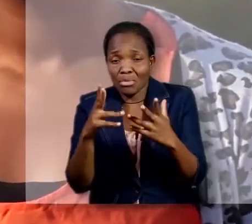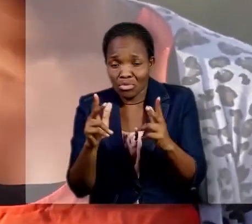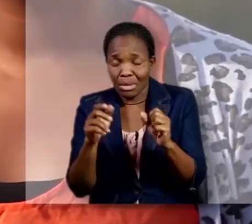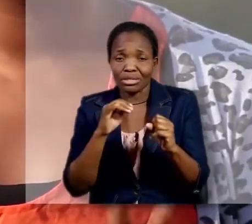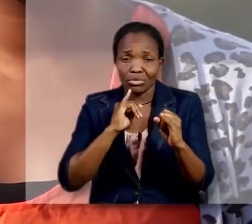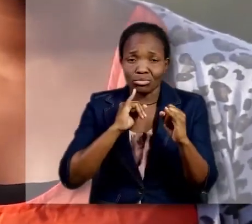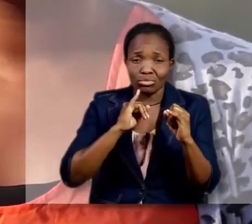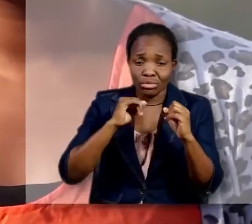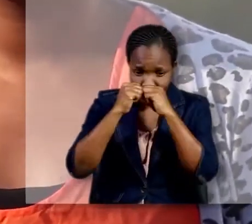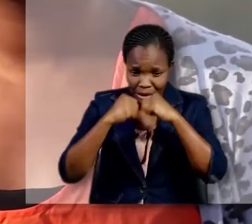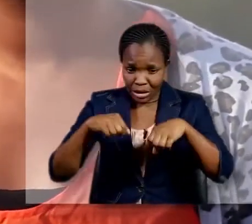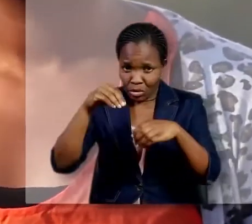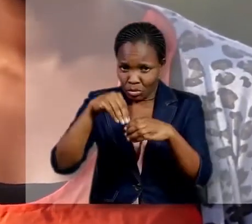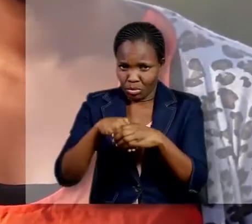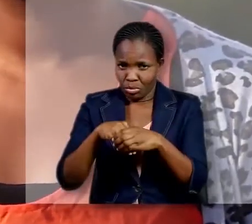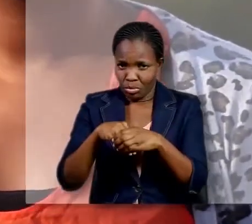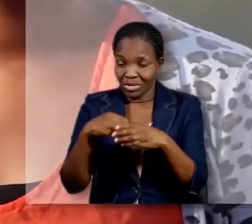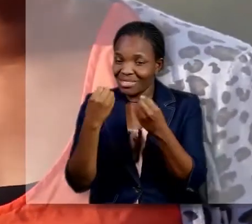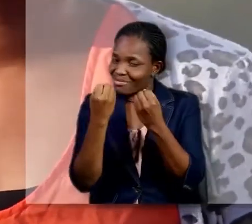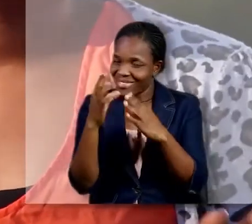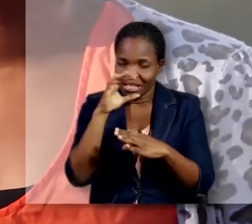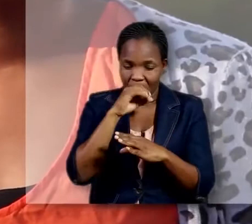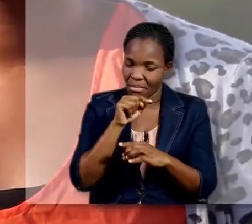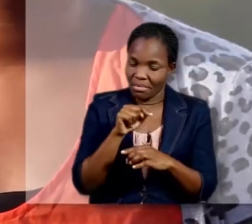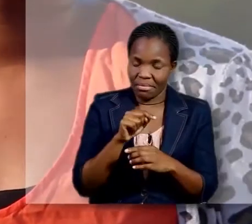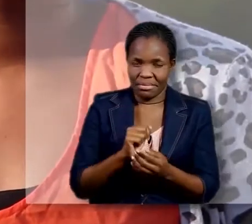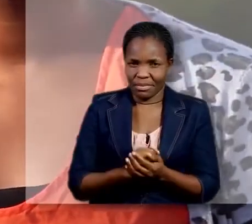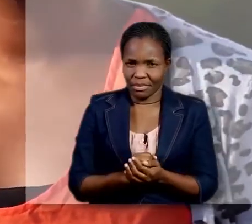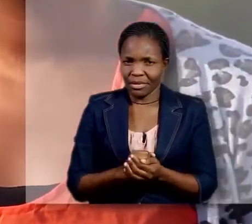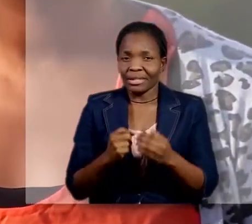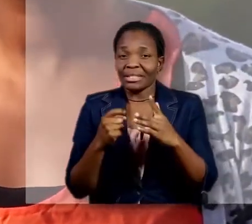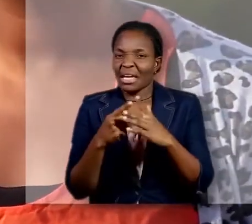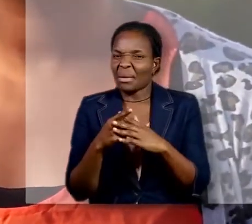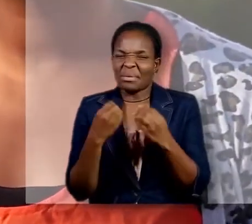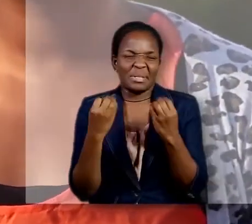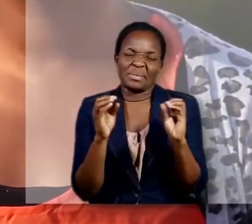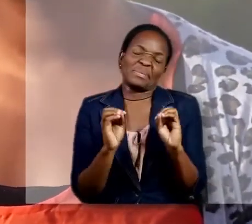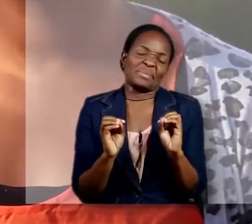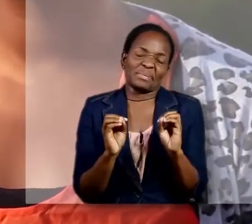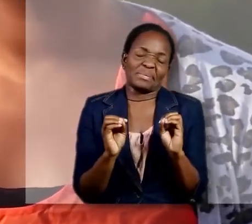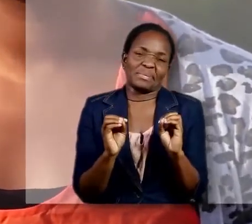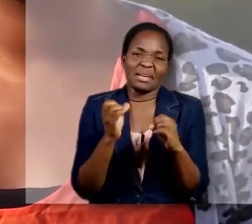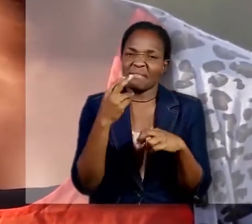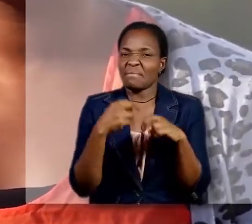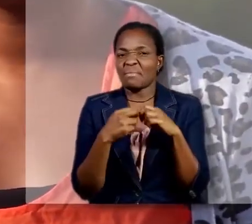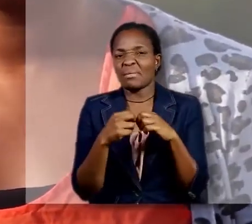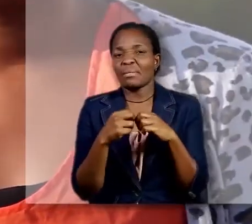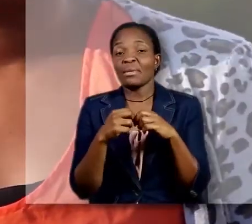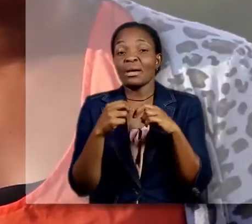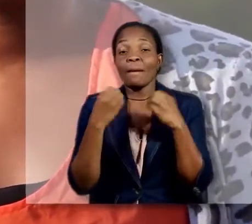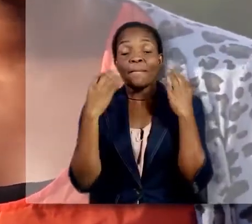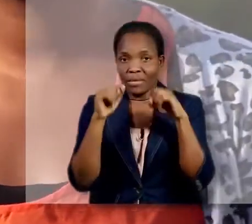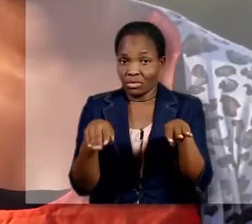making, but there's a lot of that lacking. It's happening, but not that much. So if there's a problem, it's that a lot is being done, but more should